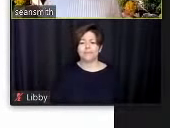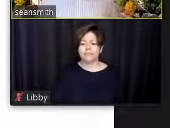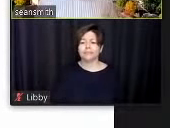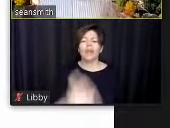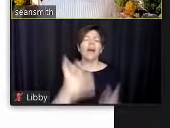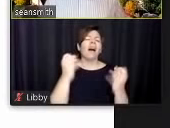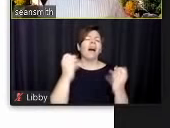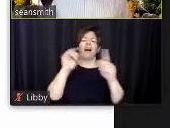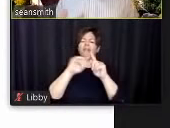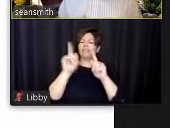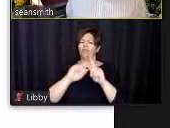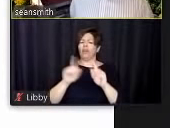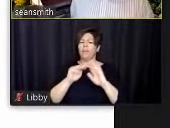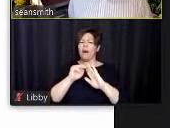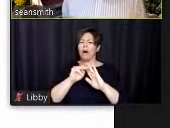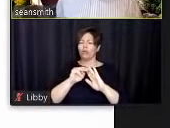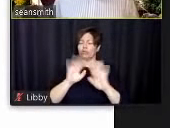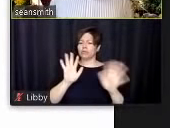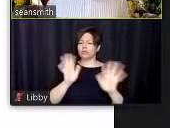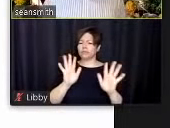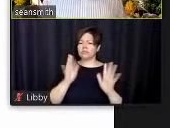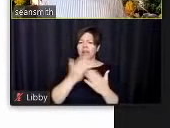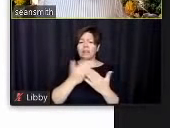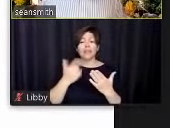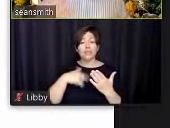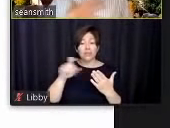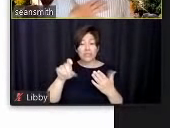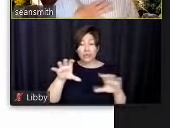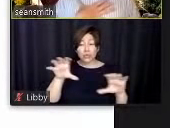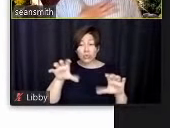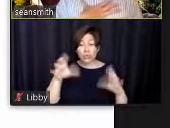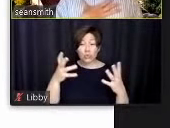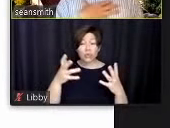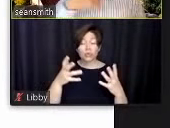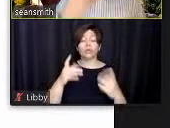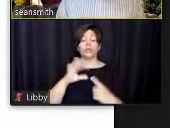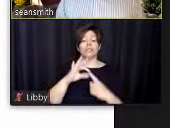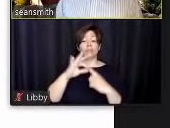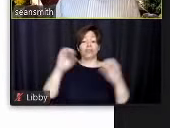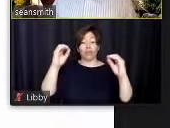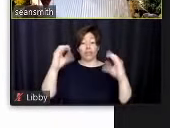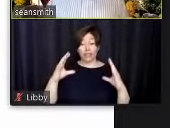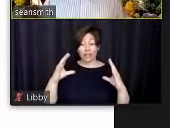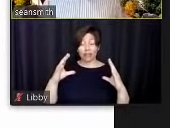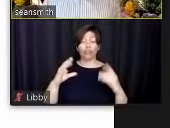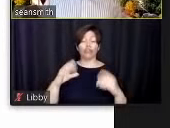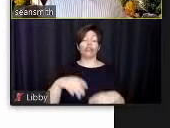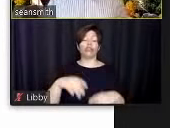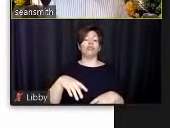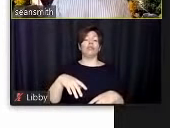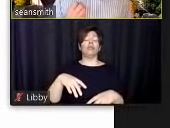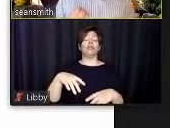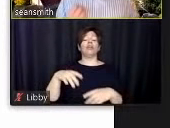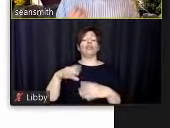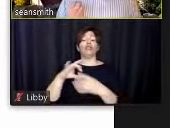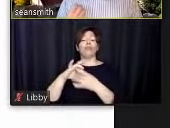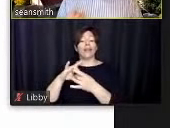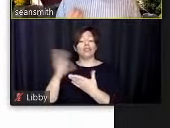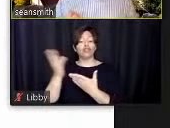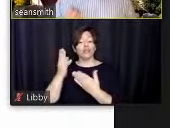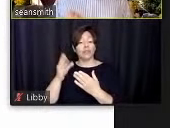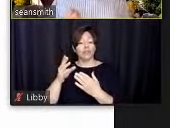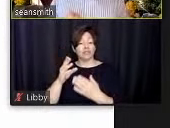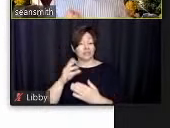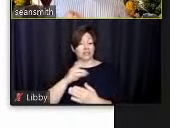different models. So things that we need to do though, as a special educator, as that related service personnel, we need to be asking